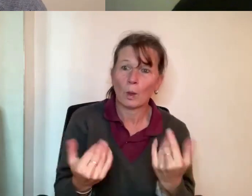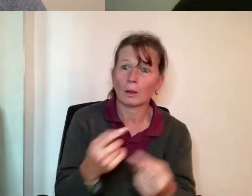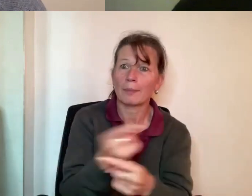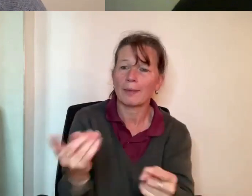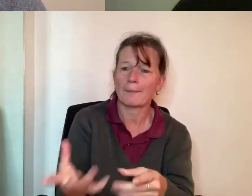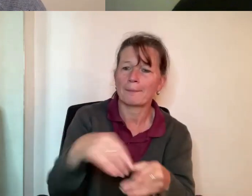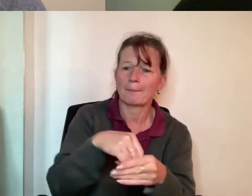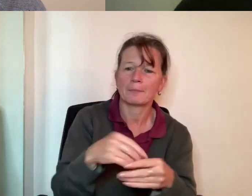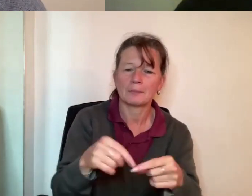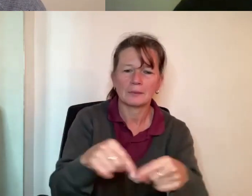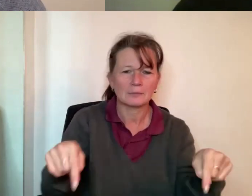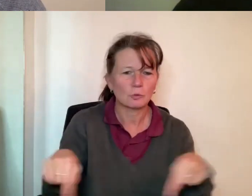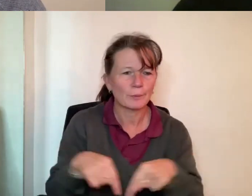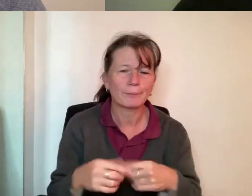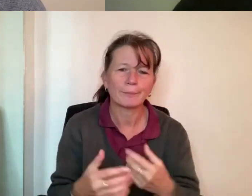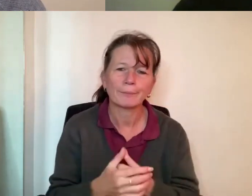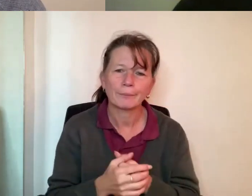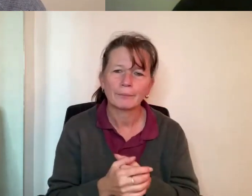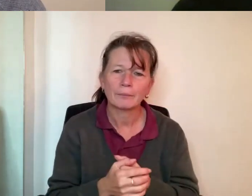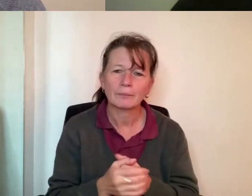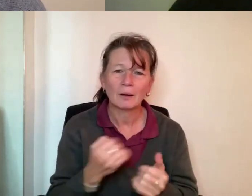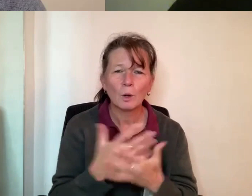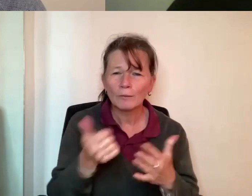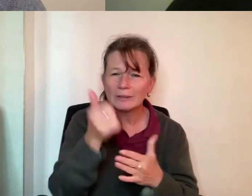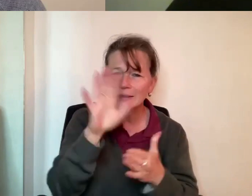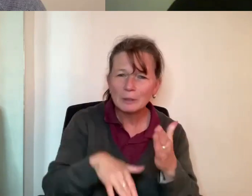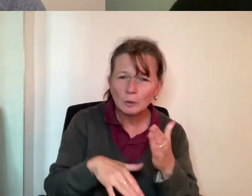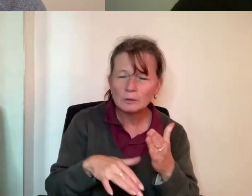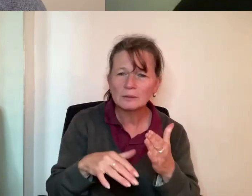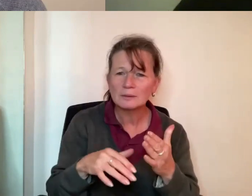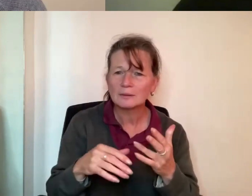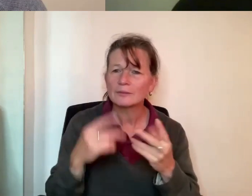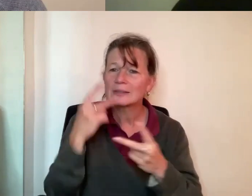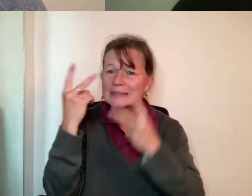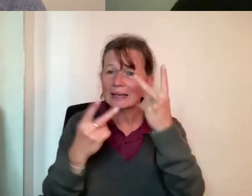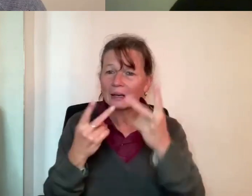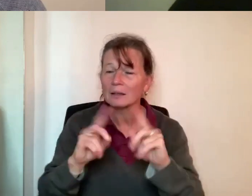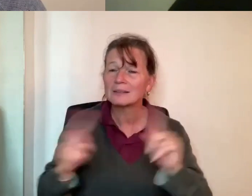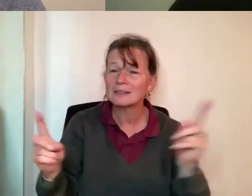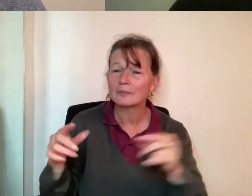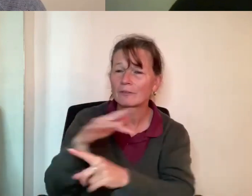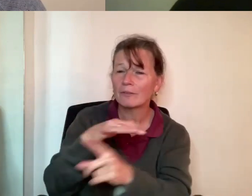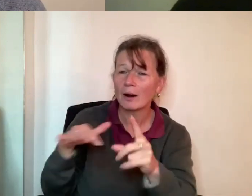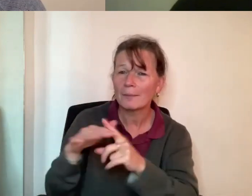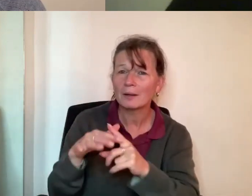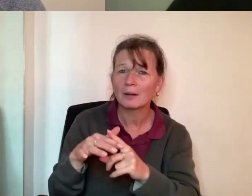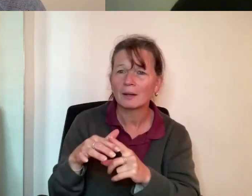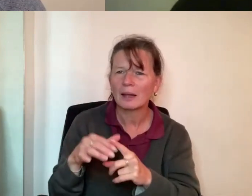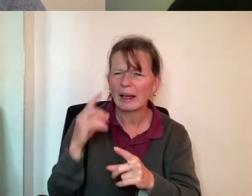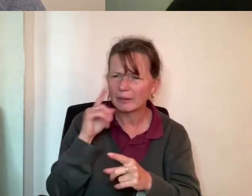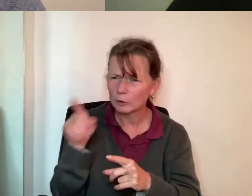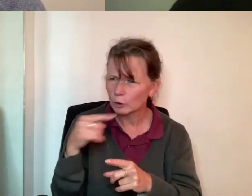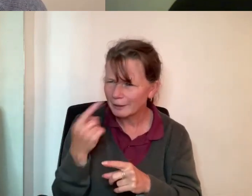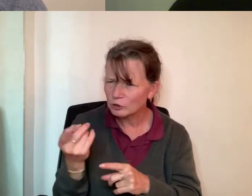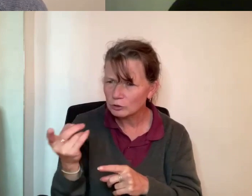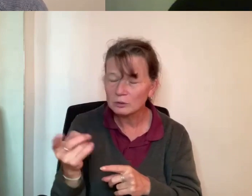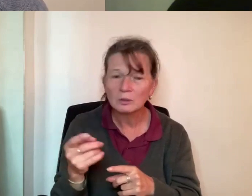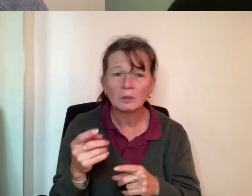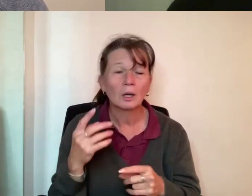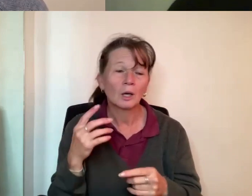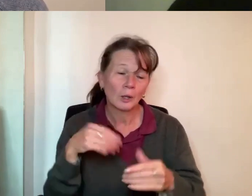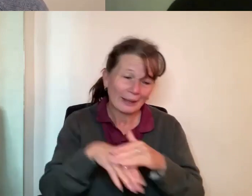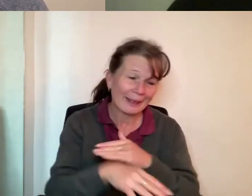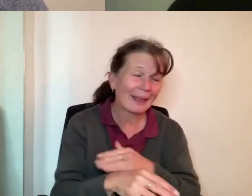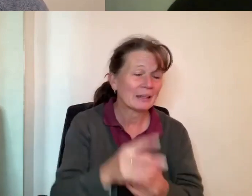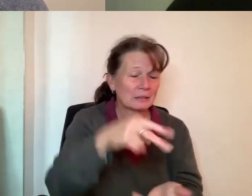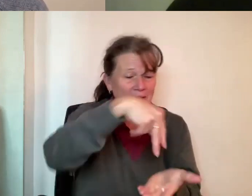And I think, a lot of experiences of singers in other environments are that, like I think you mentioned, Tori, you walk in, you stand